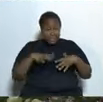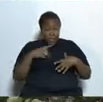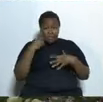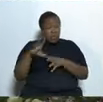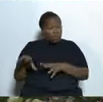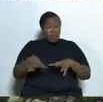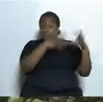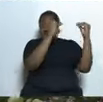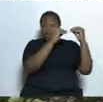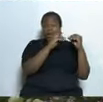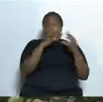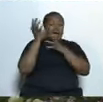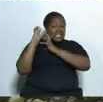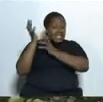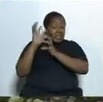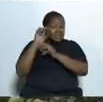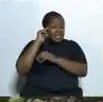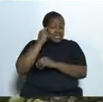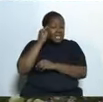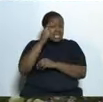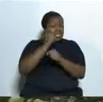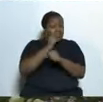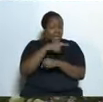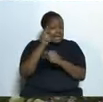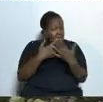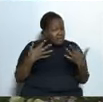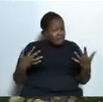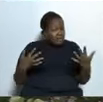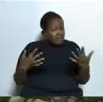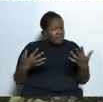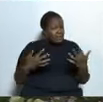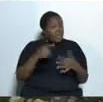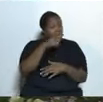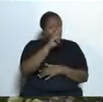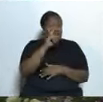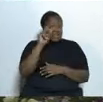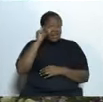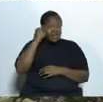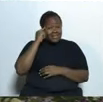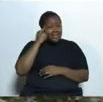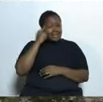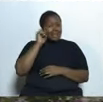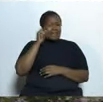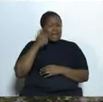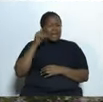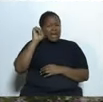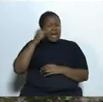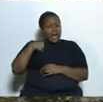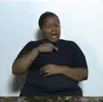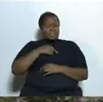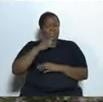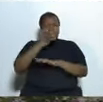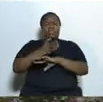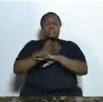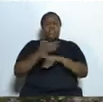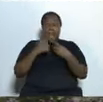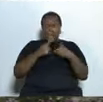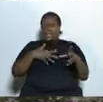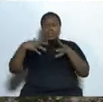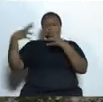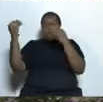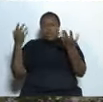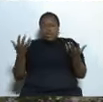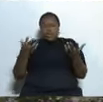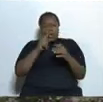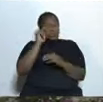Shakahola, do you think they thought they were doing the right thing? Do you think they went out there thinking, well, oh, we're deceived, you know, but we're going to go there anyways? You think